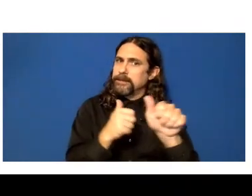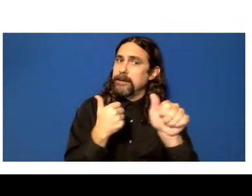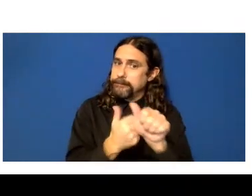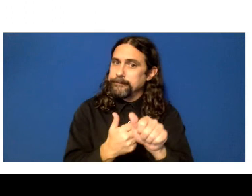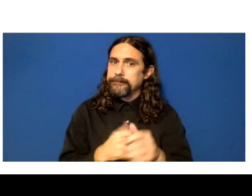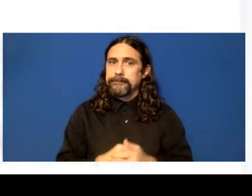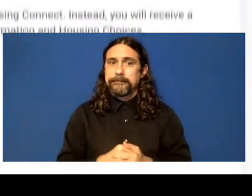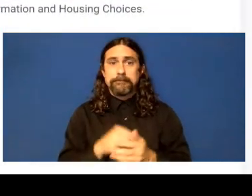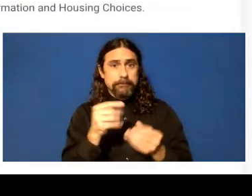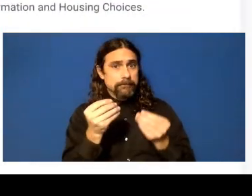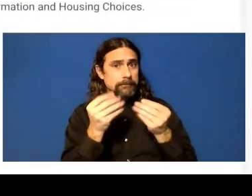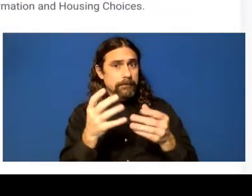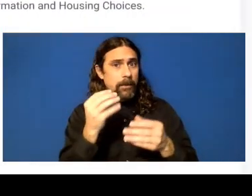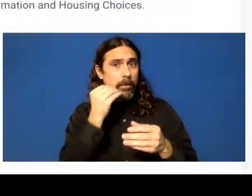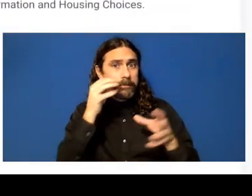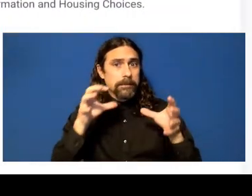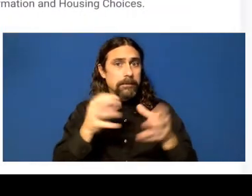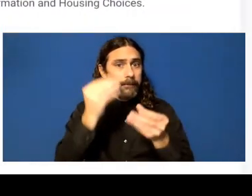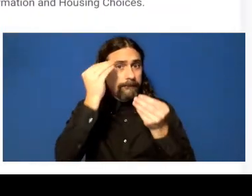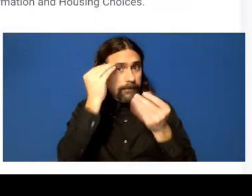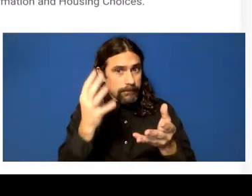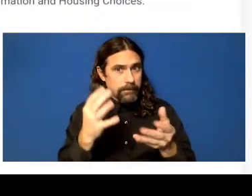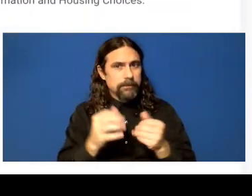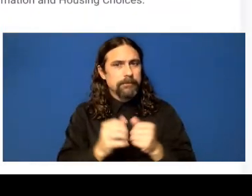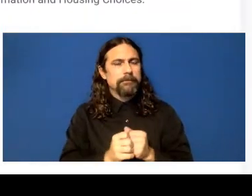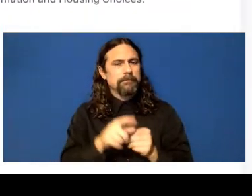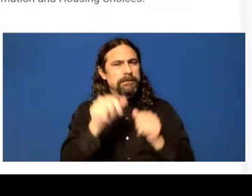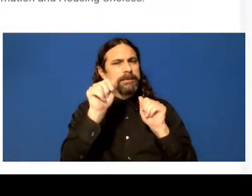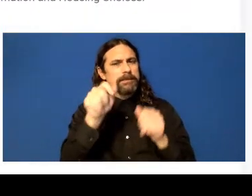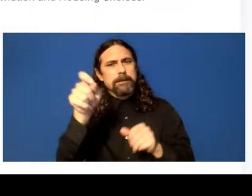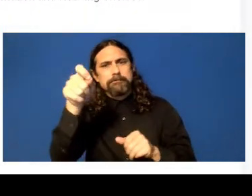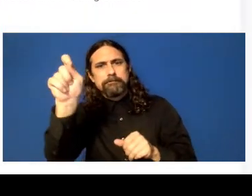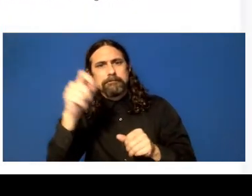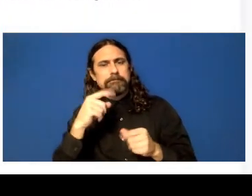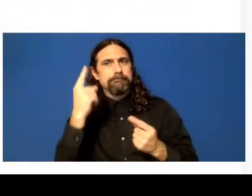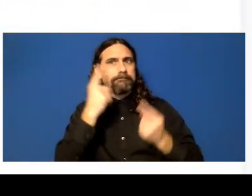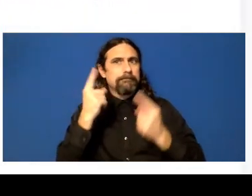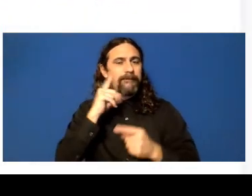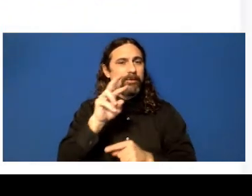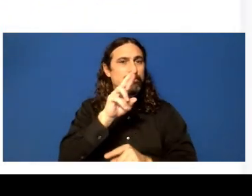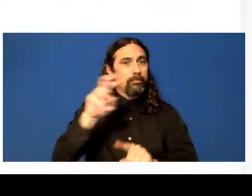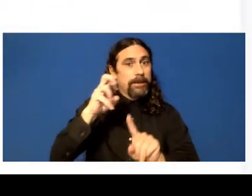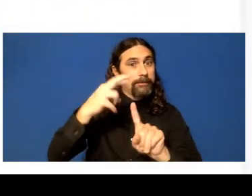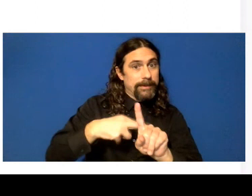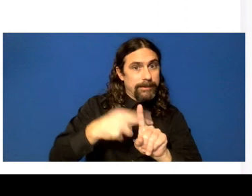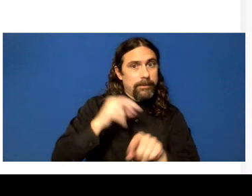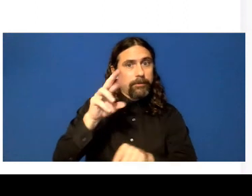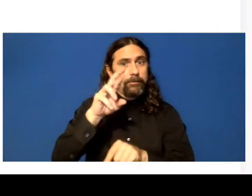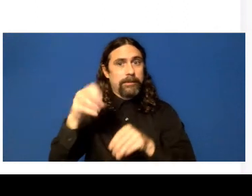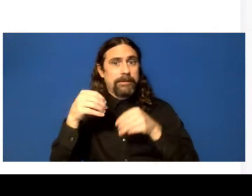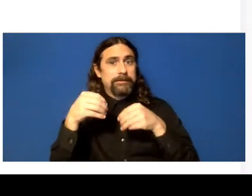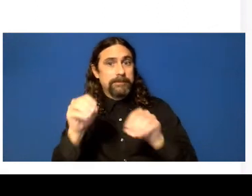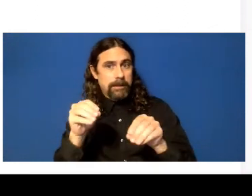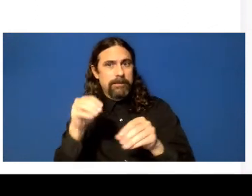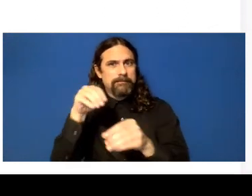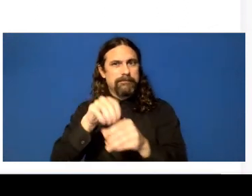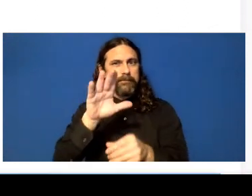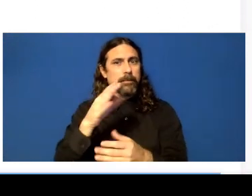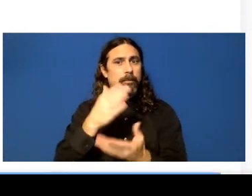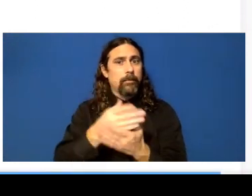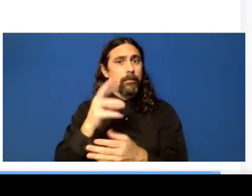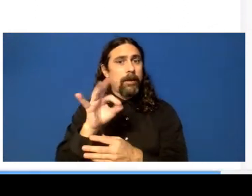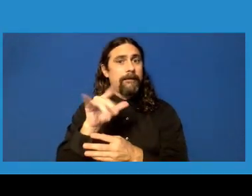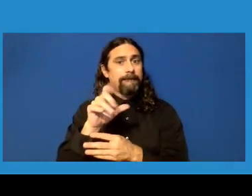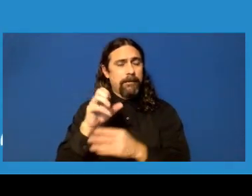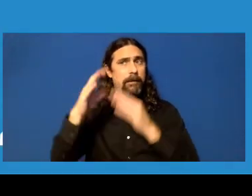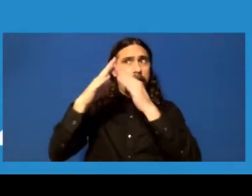After providing household info, you can choose to be considered for re-rentals or resales in the Housing Choices section of your